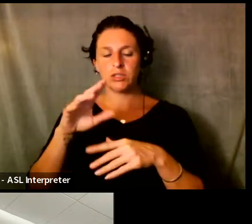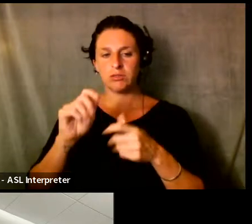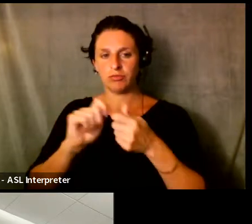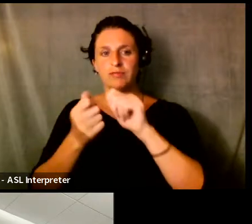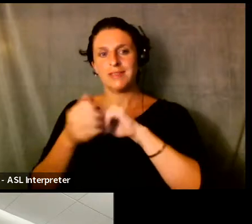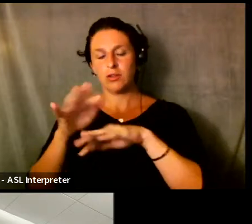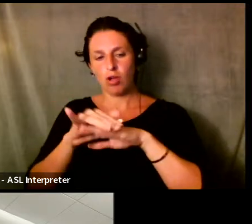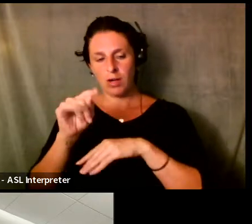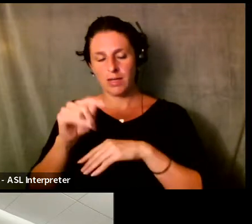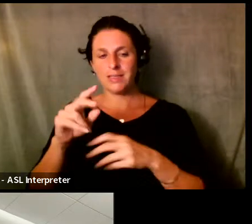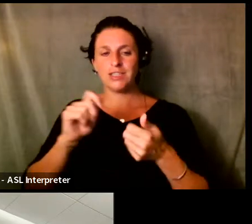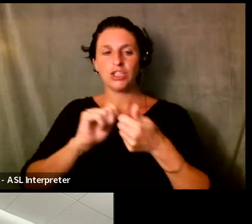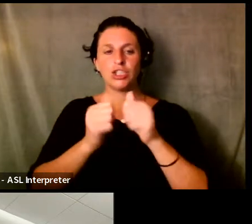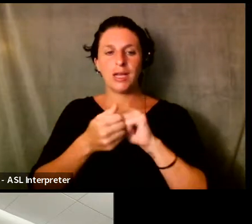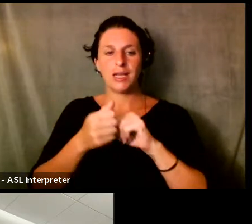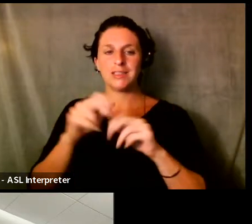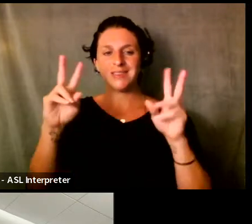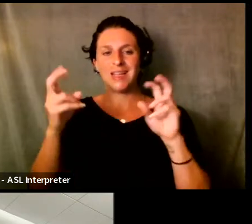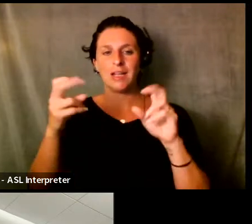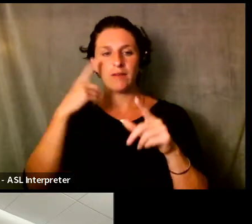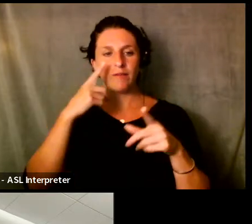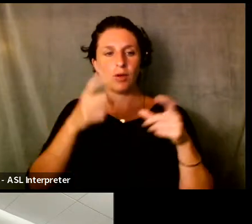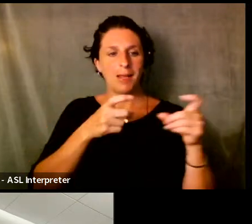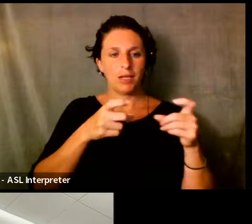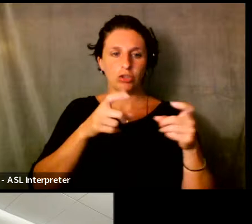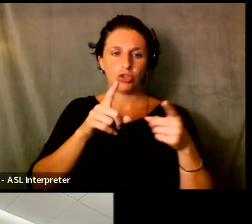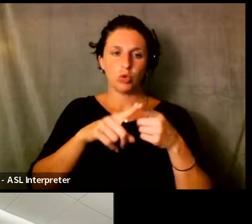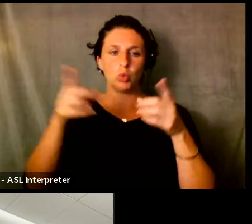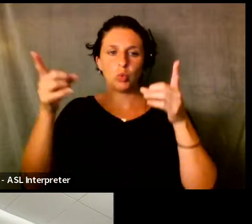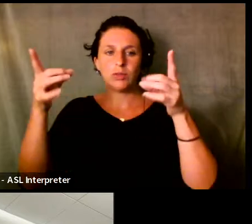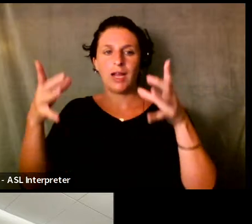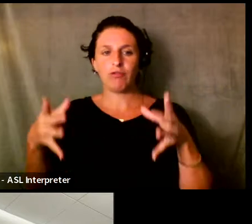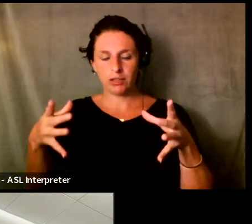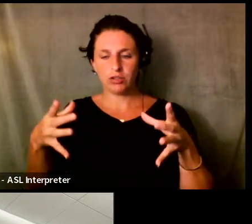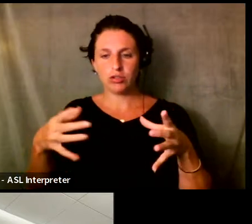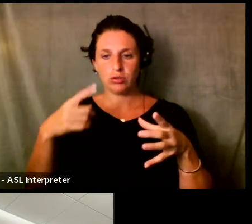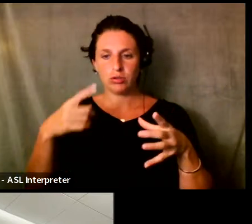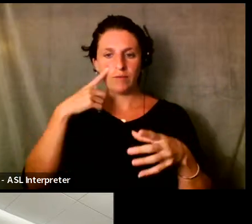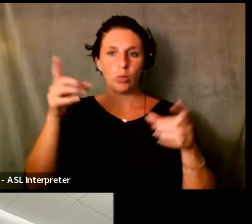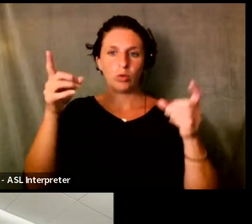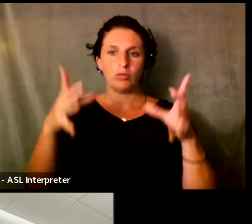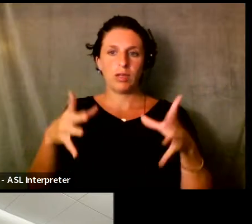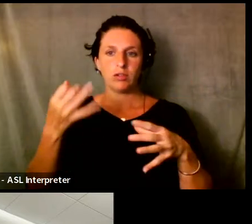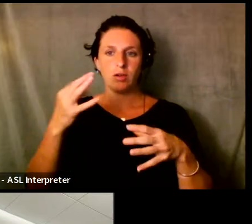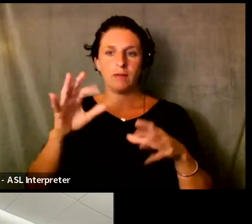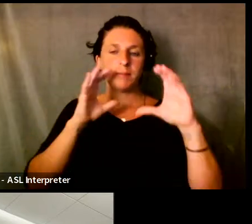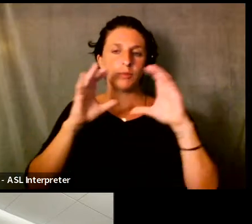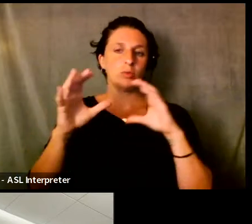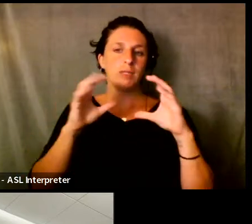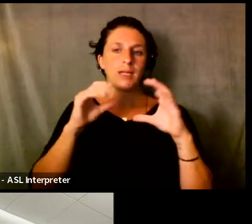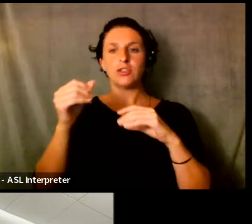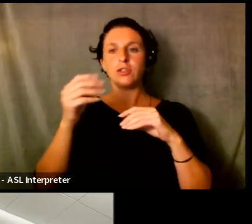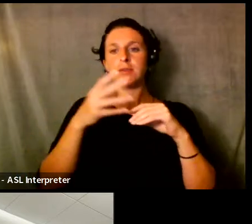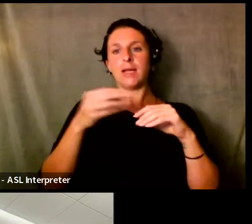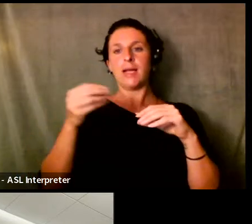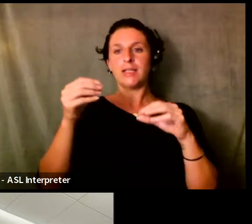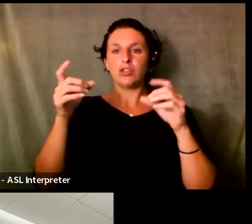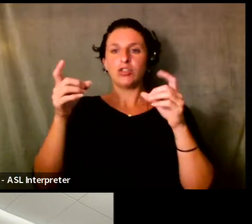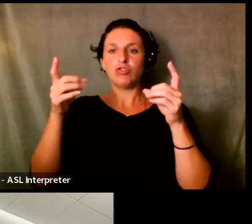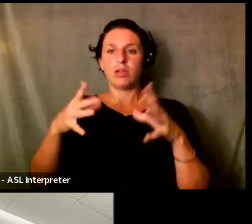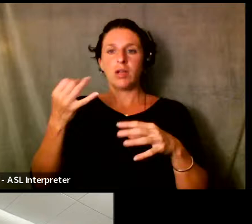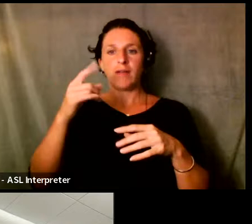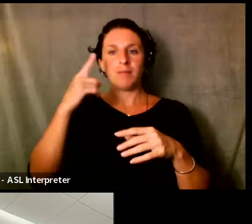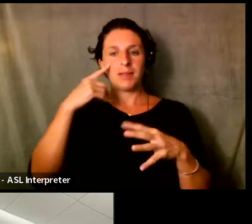changing titles from manager to director for the director of communications and the director of mental